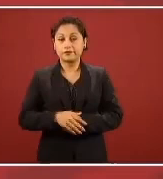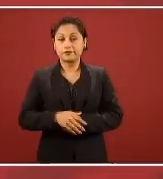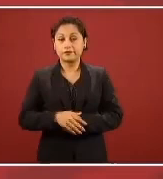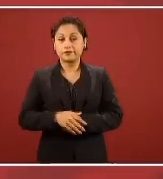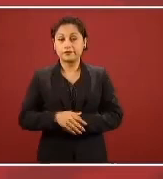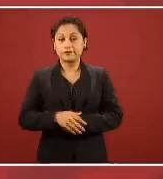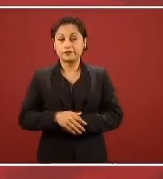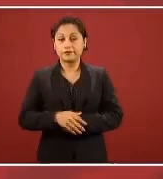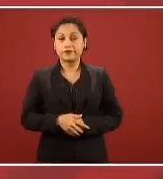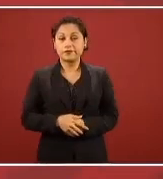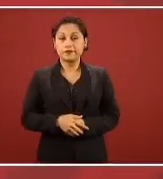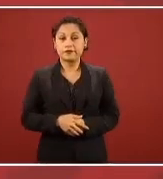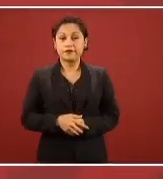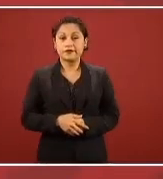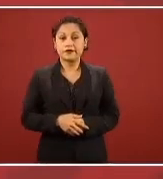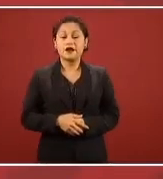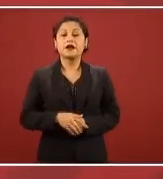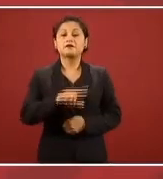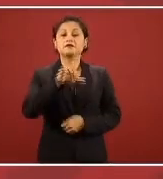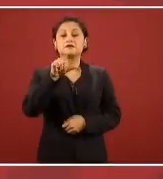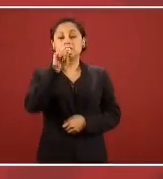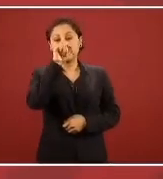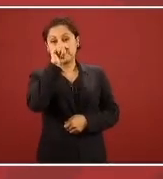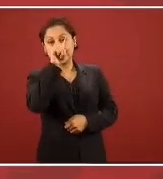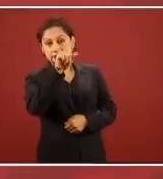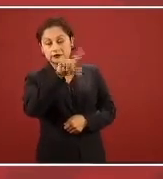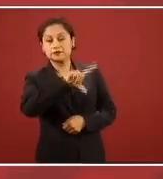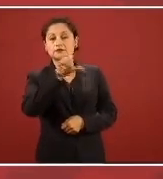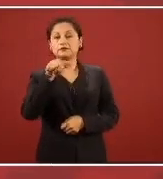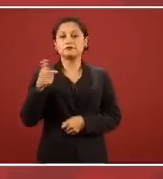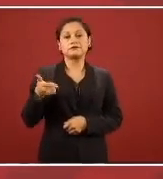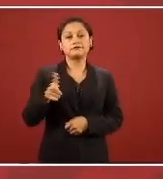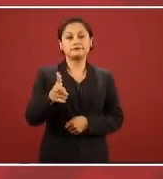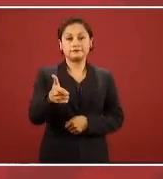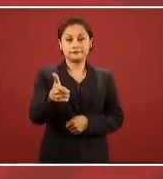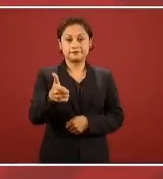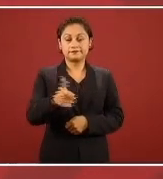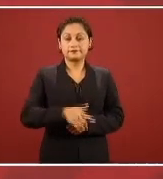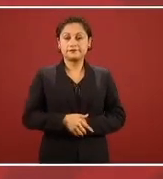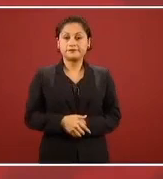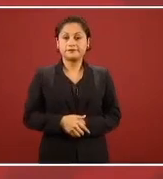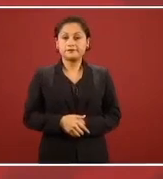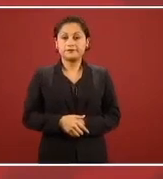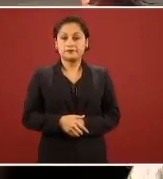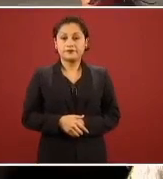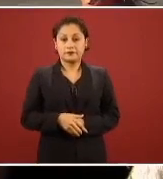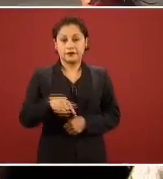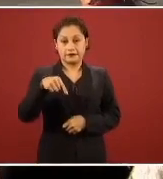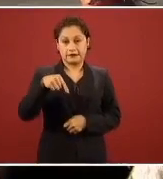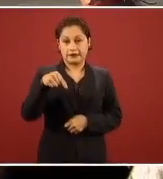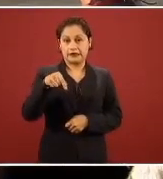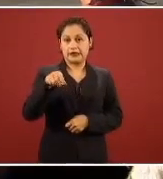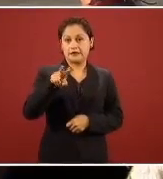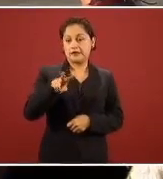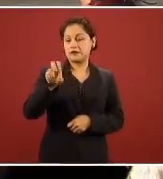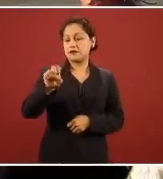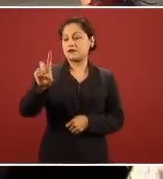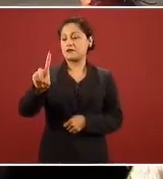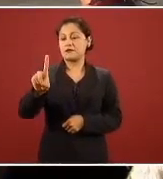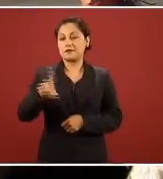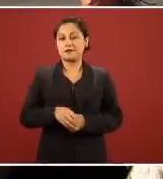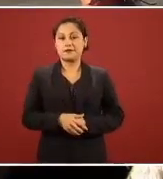and here we go. Jalisco y a Guanajuato, este fin de semana. El